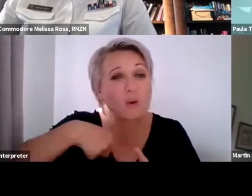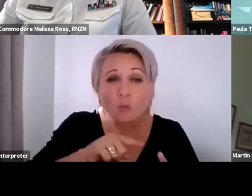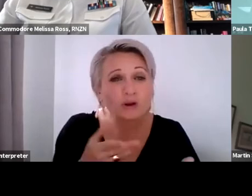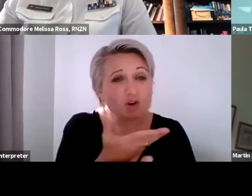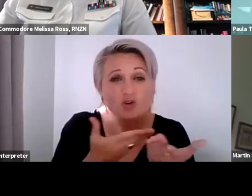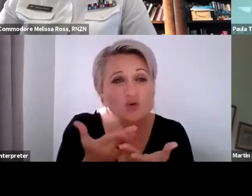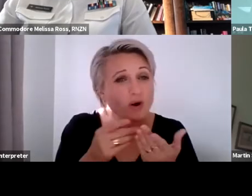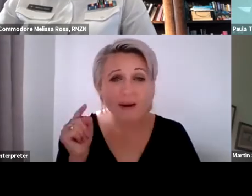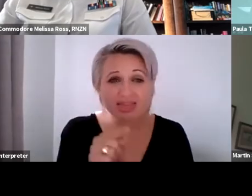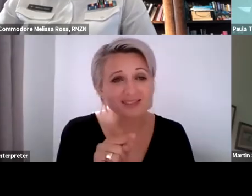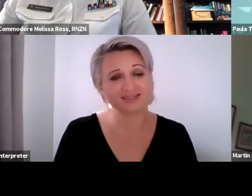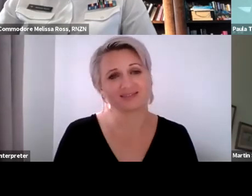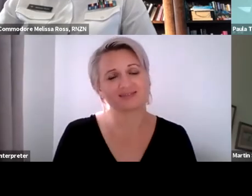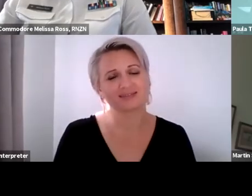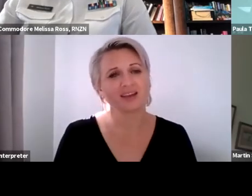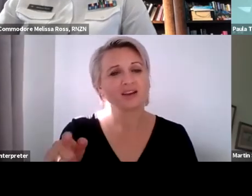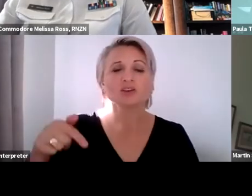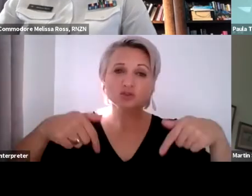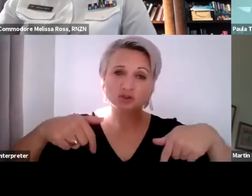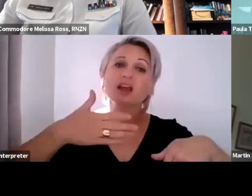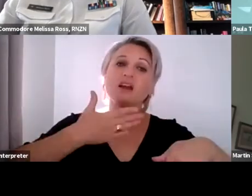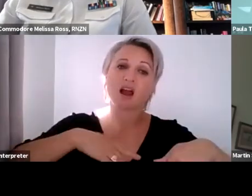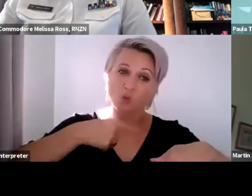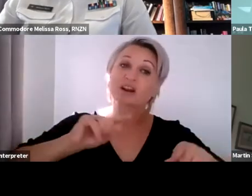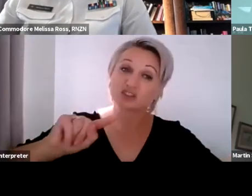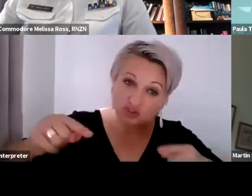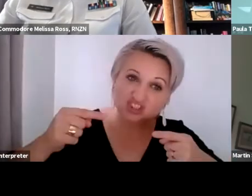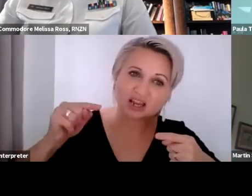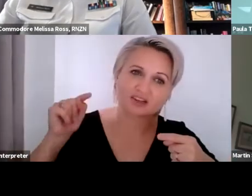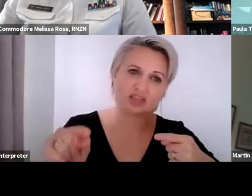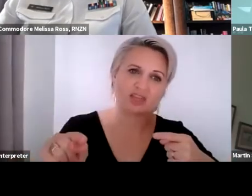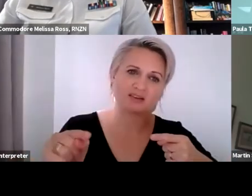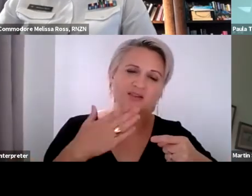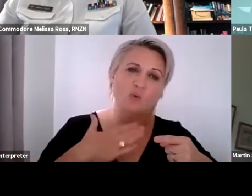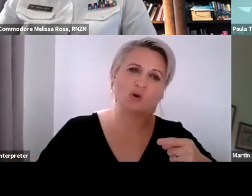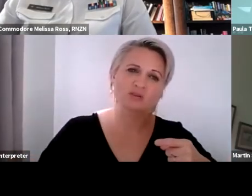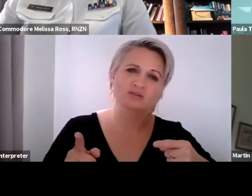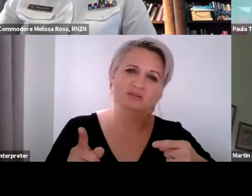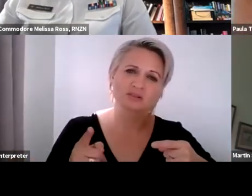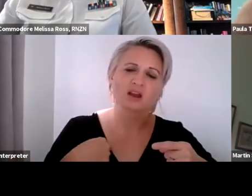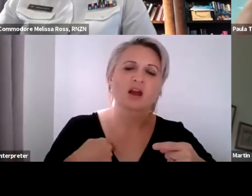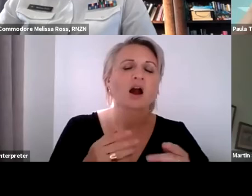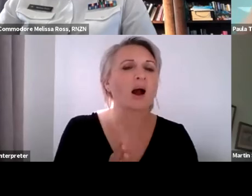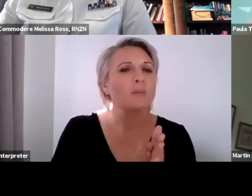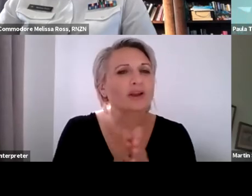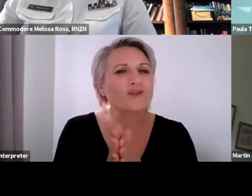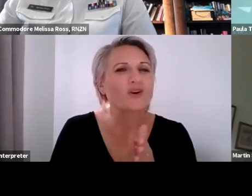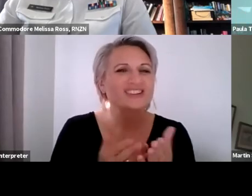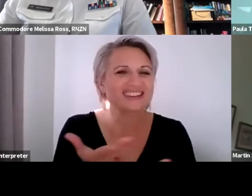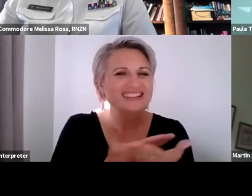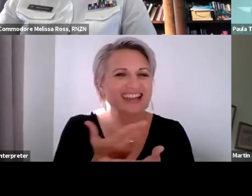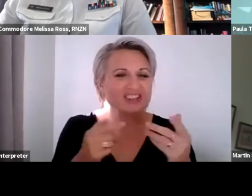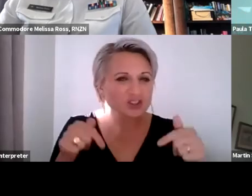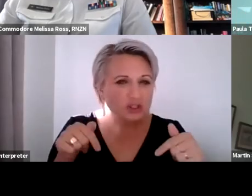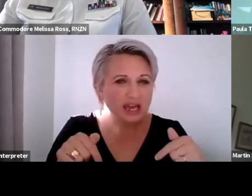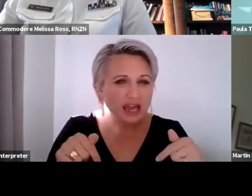And so today I really want us to challenge that. I'm really looking forward to the discussion today. There are many